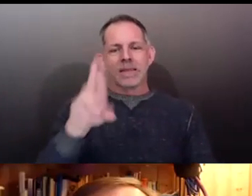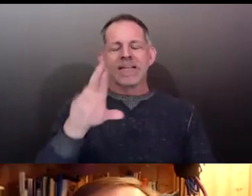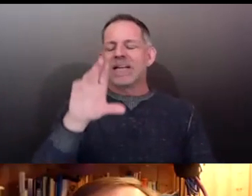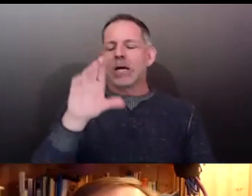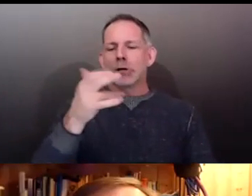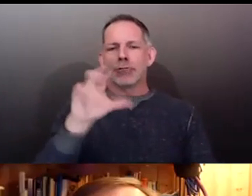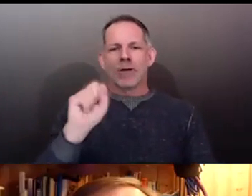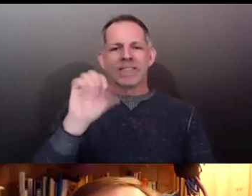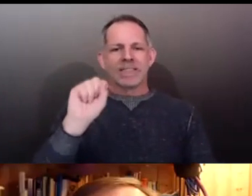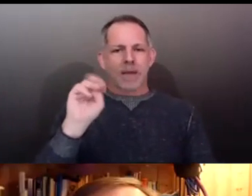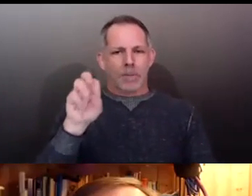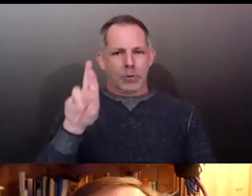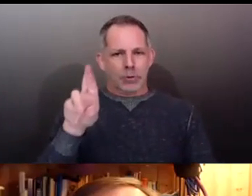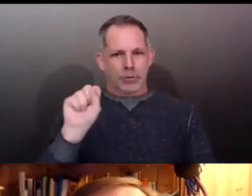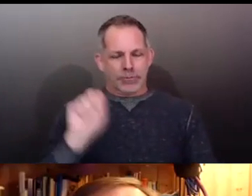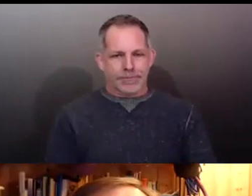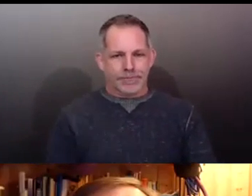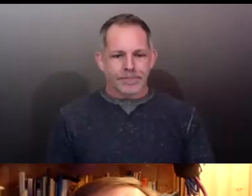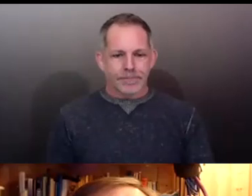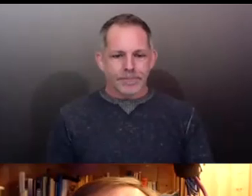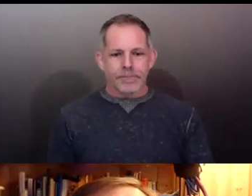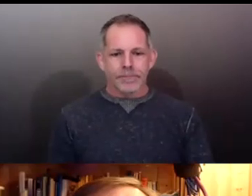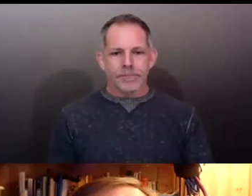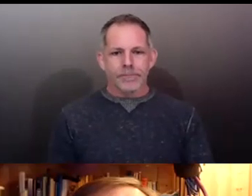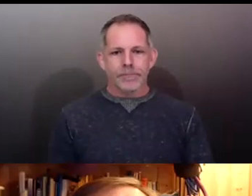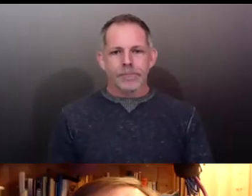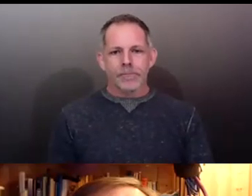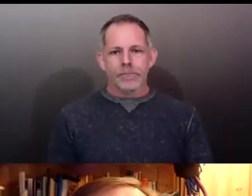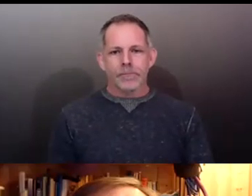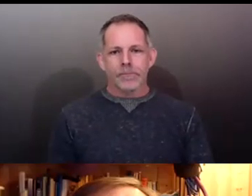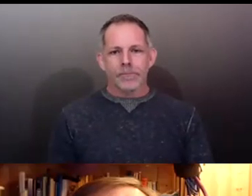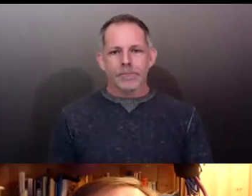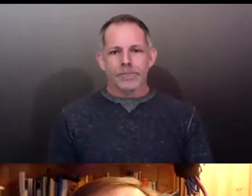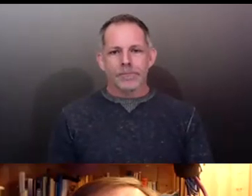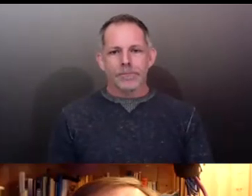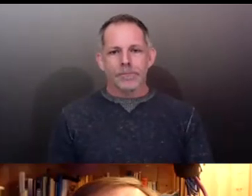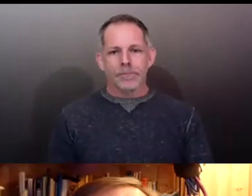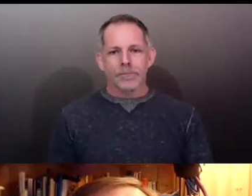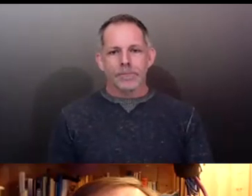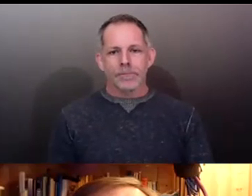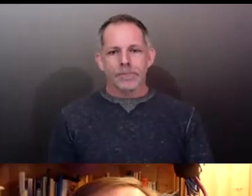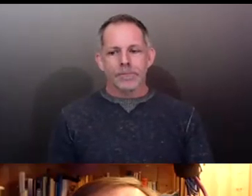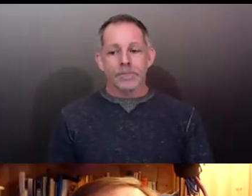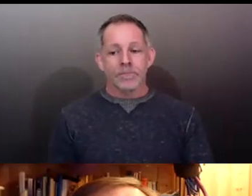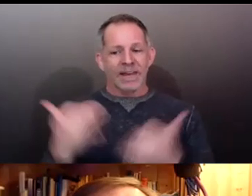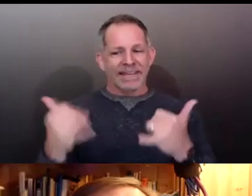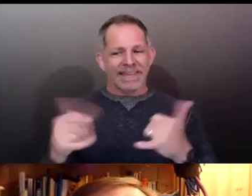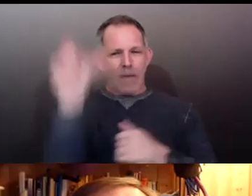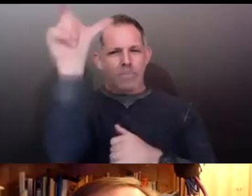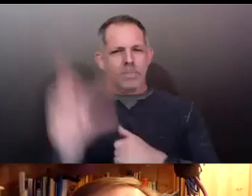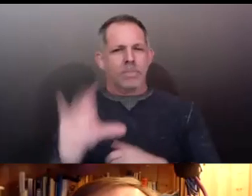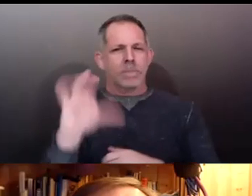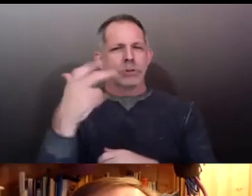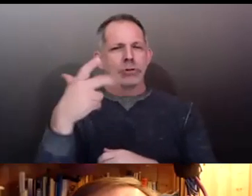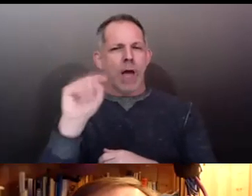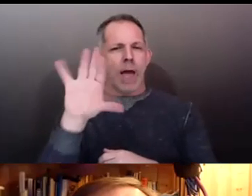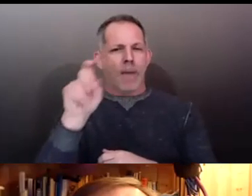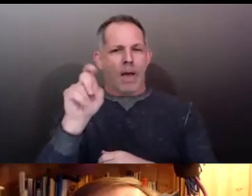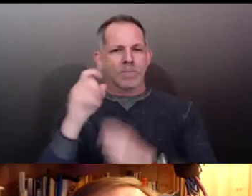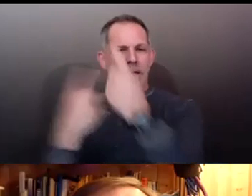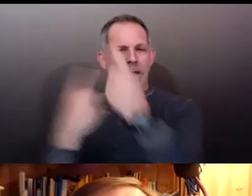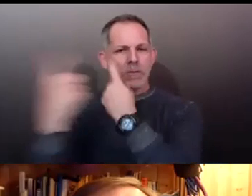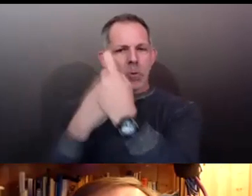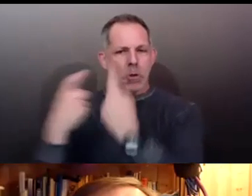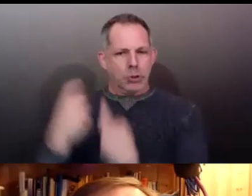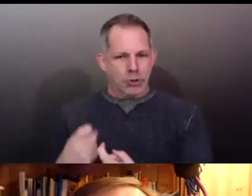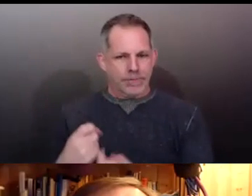Great. Thank you, everybody. We will take some questions that were received from some elected officials earlier today. We'll try to get